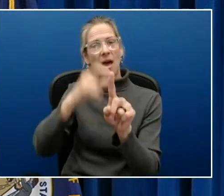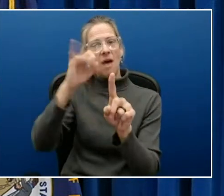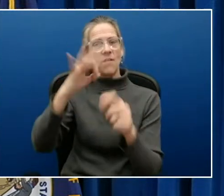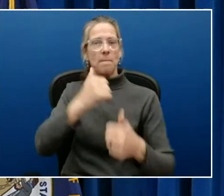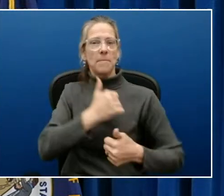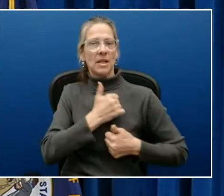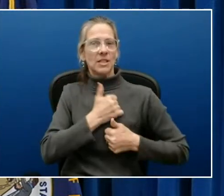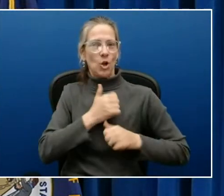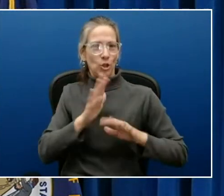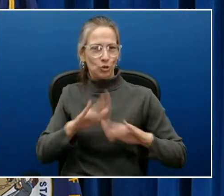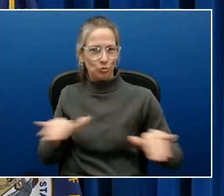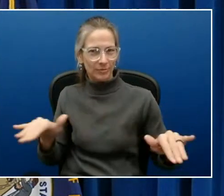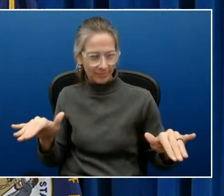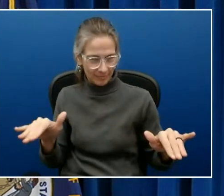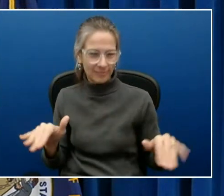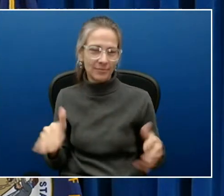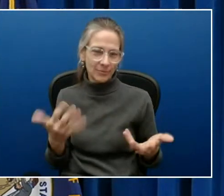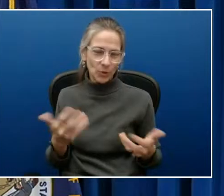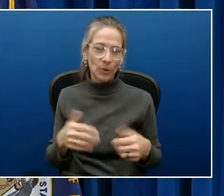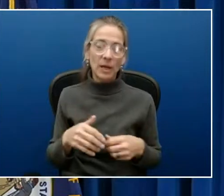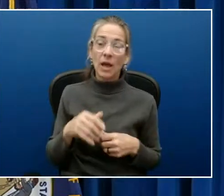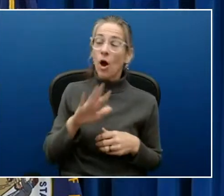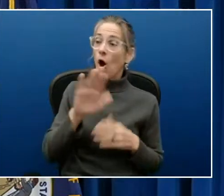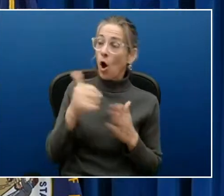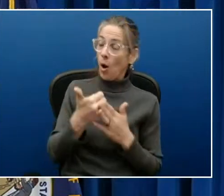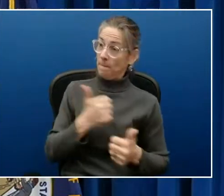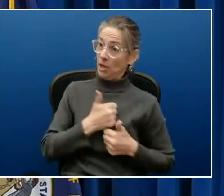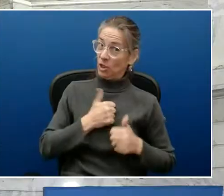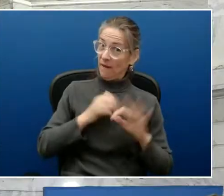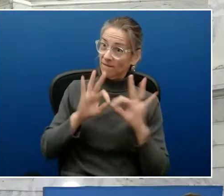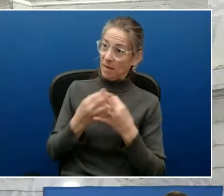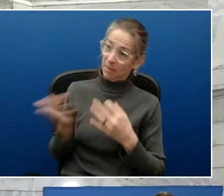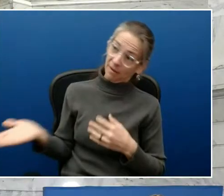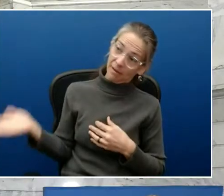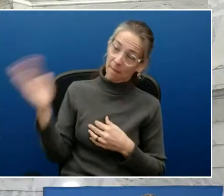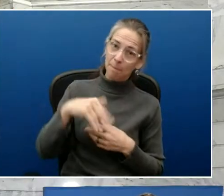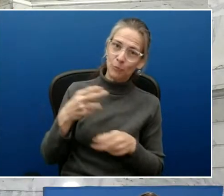if all of our military families would like to come join us.